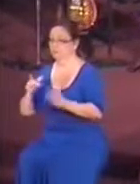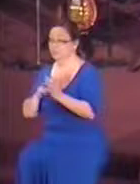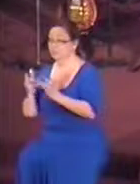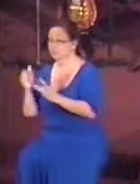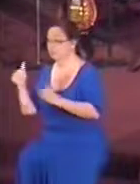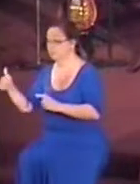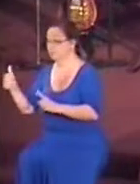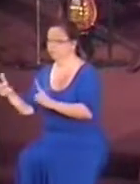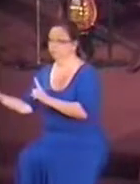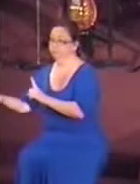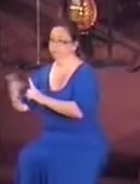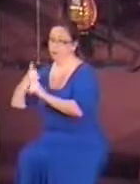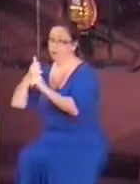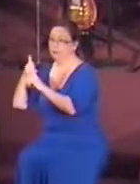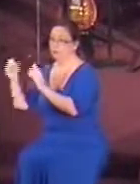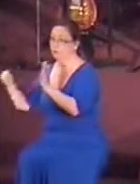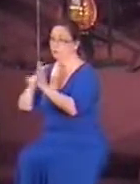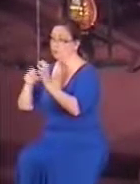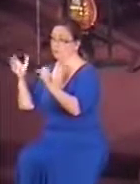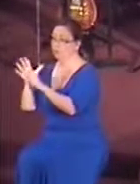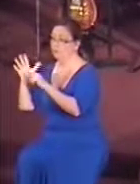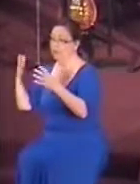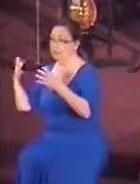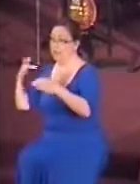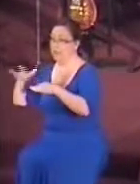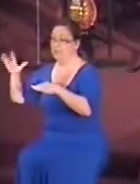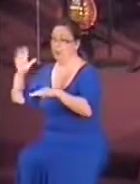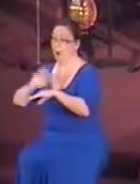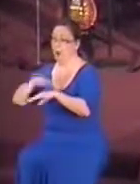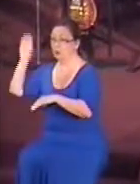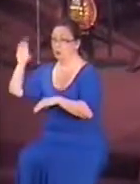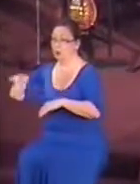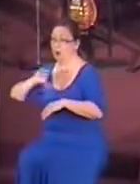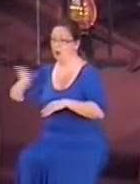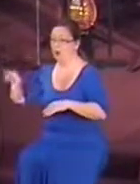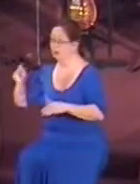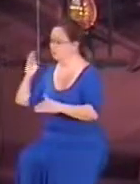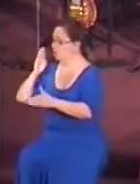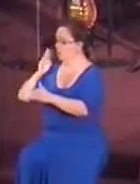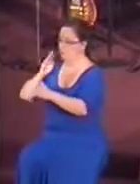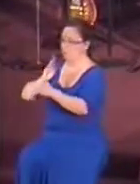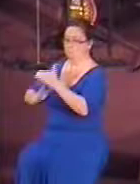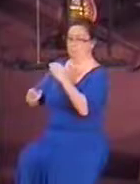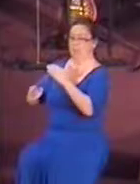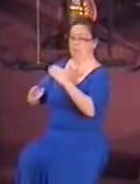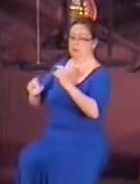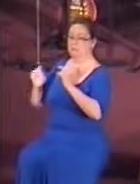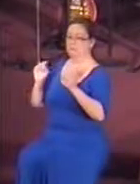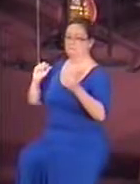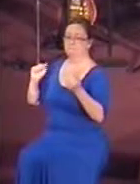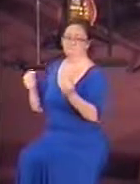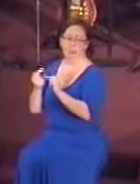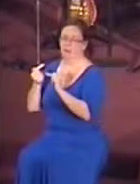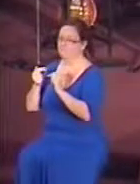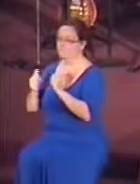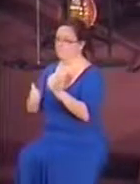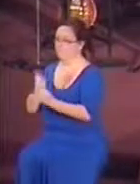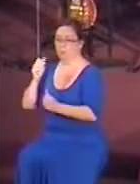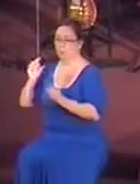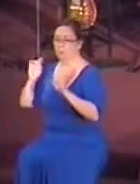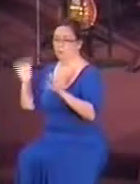is arrested and crucified, naked, on a cross, in the most humiliating and excruciating way